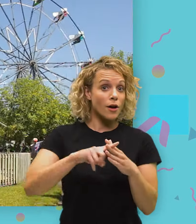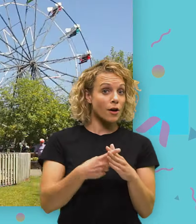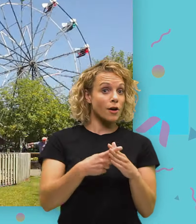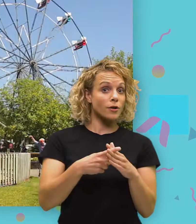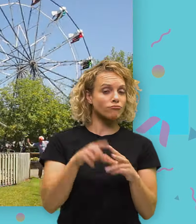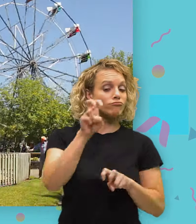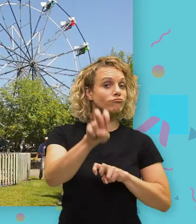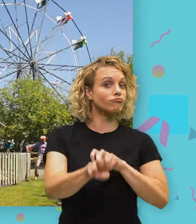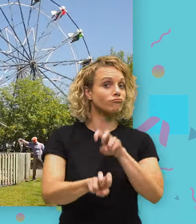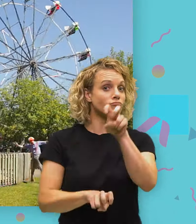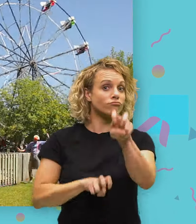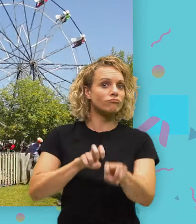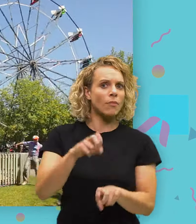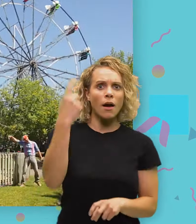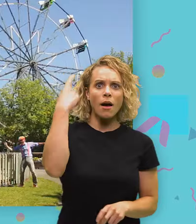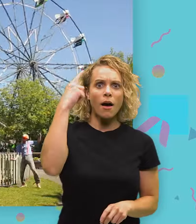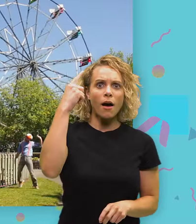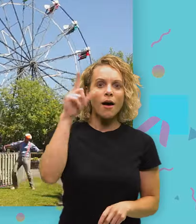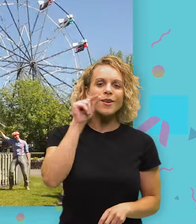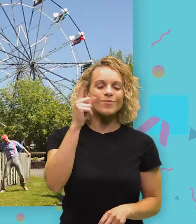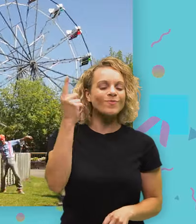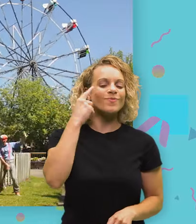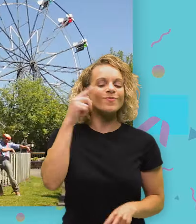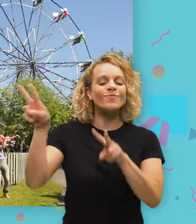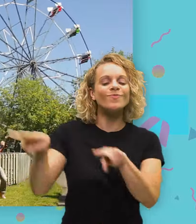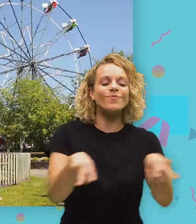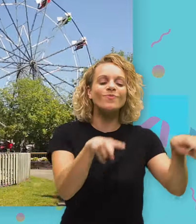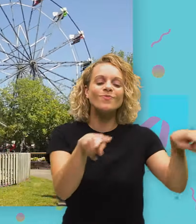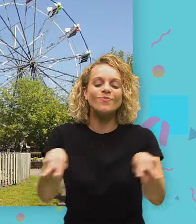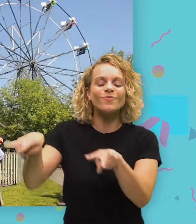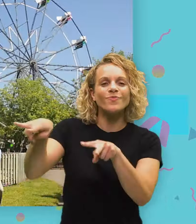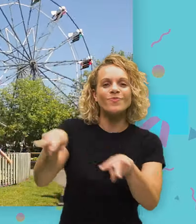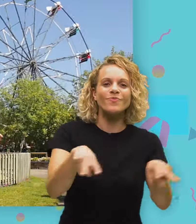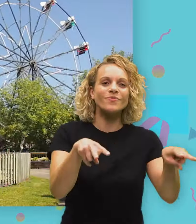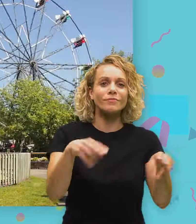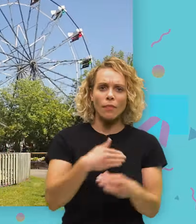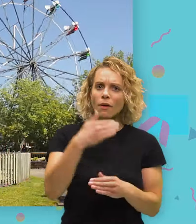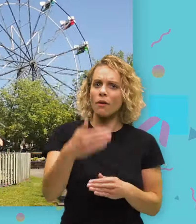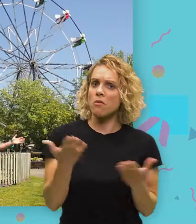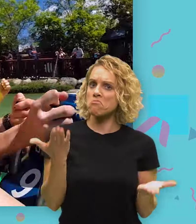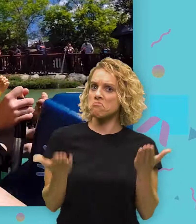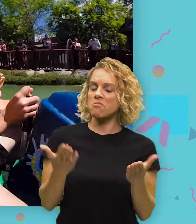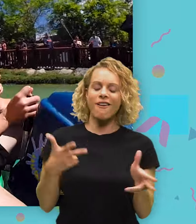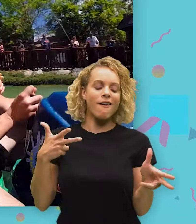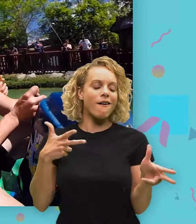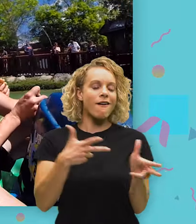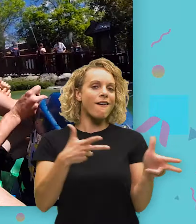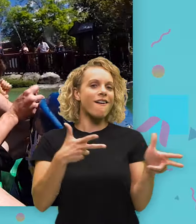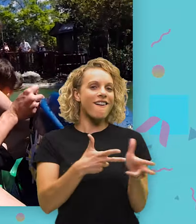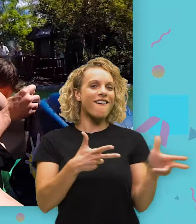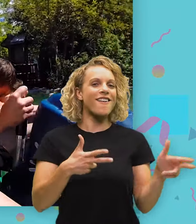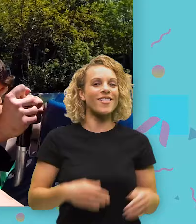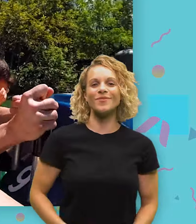We should start with Ferris wheel so we can get a bird's eye view. Then maybe we'll go